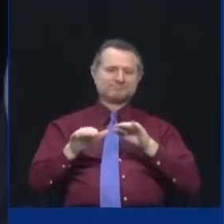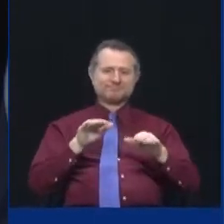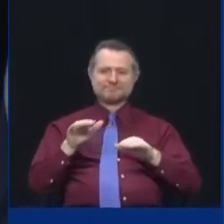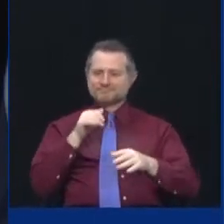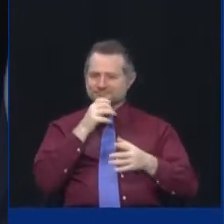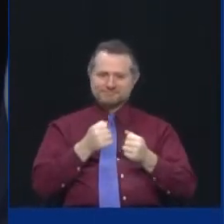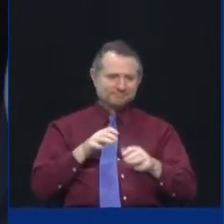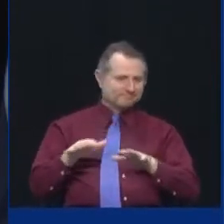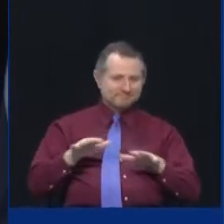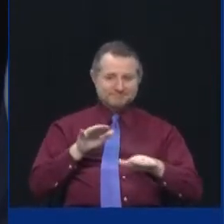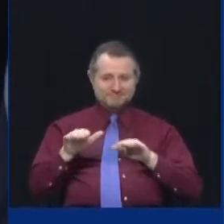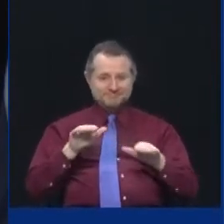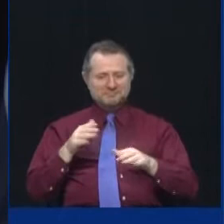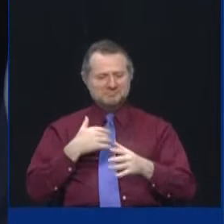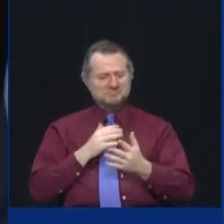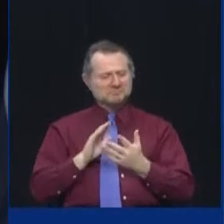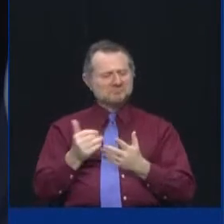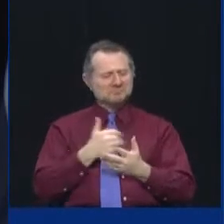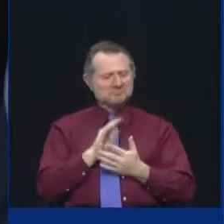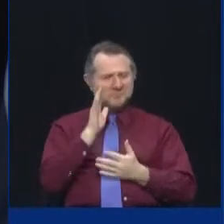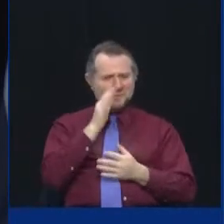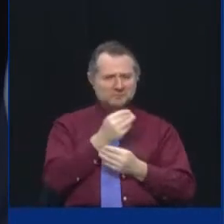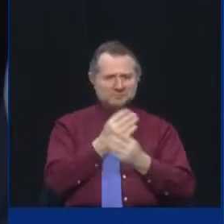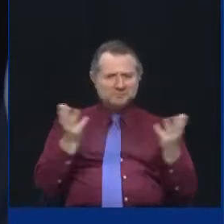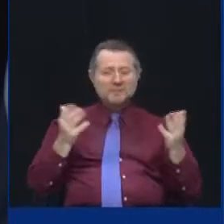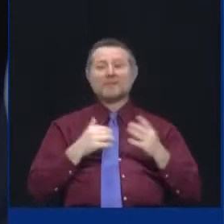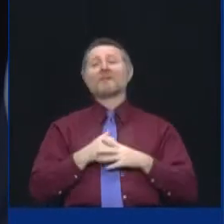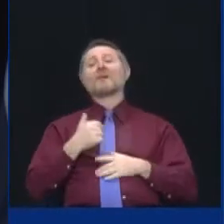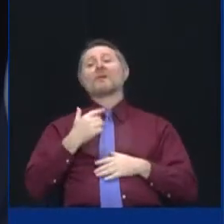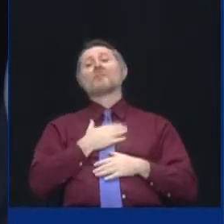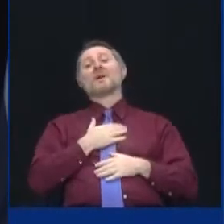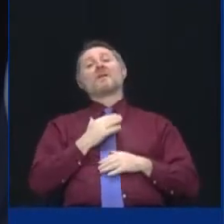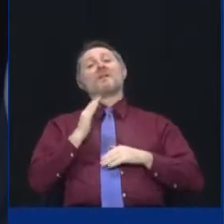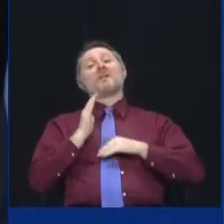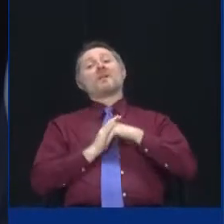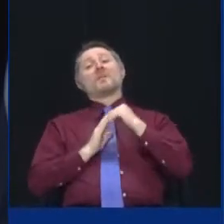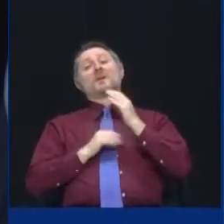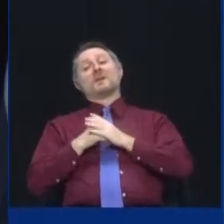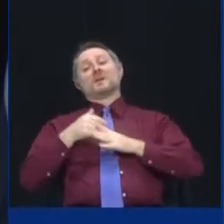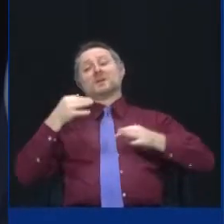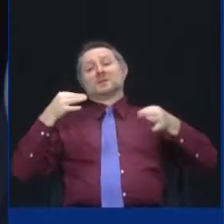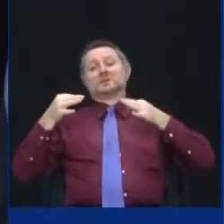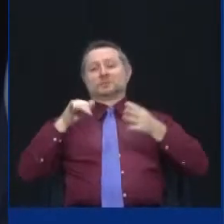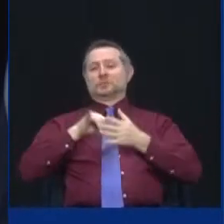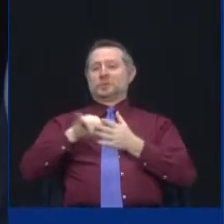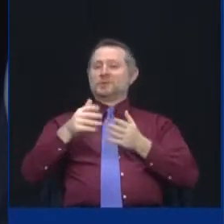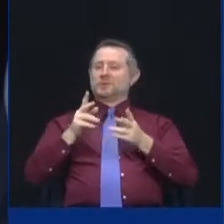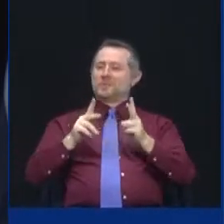I feel most comfortable dealing with the people of the state. I give you just facts.